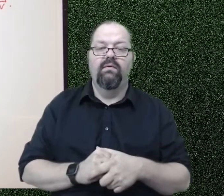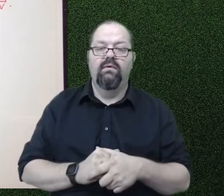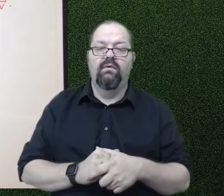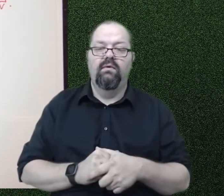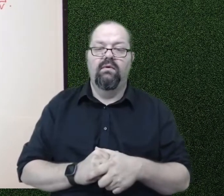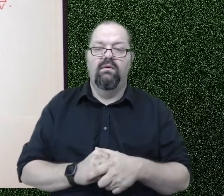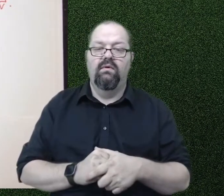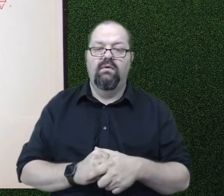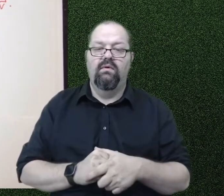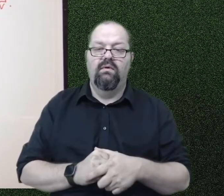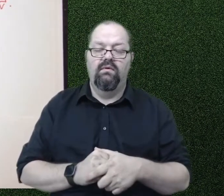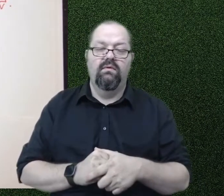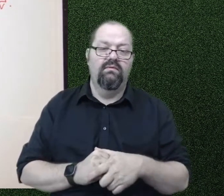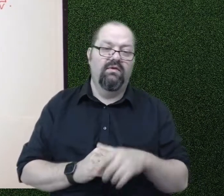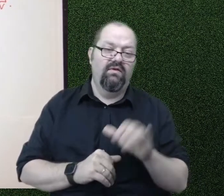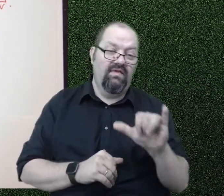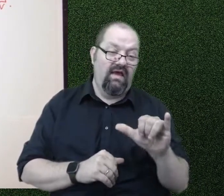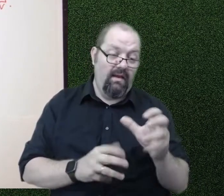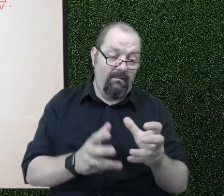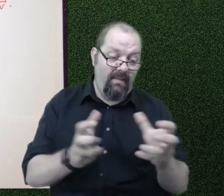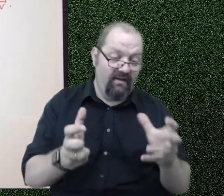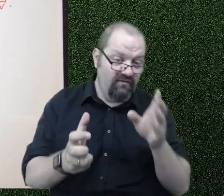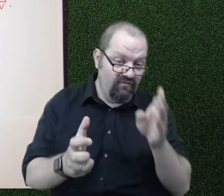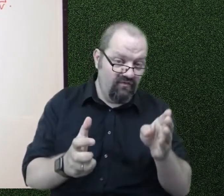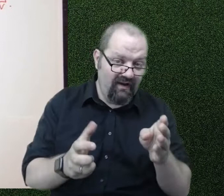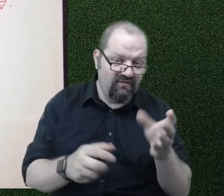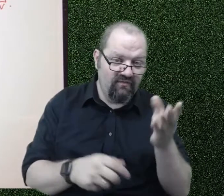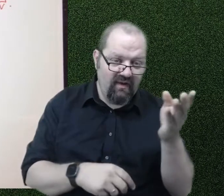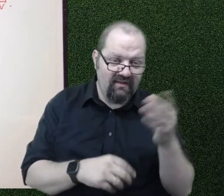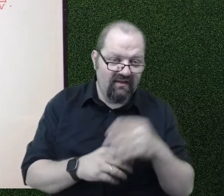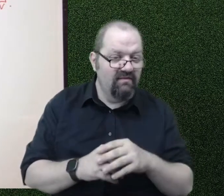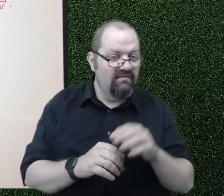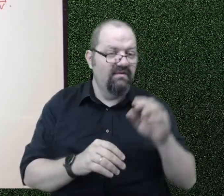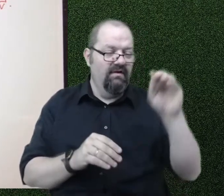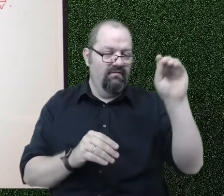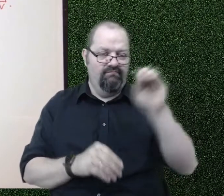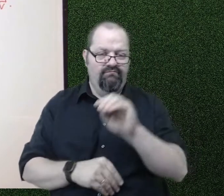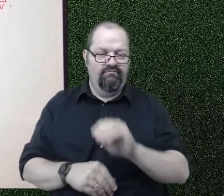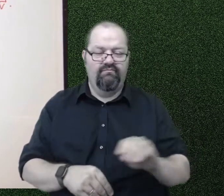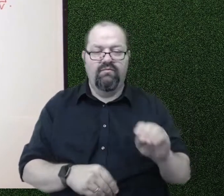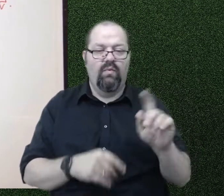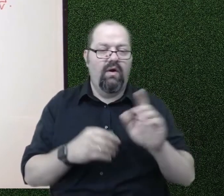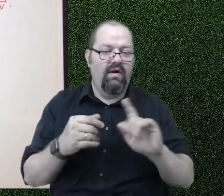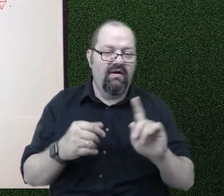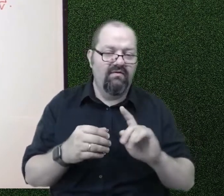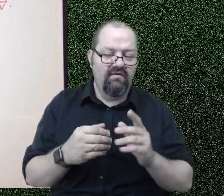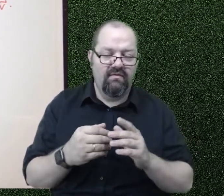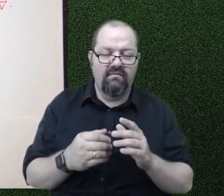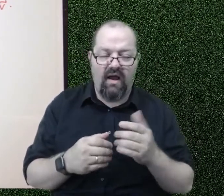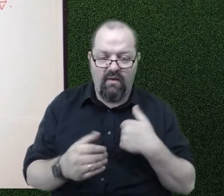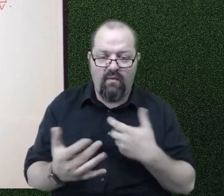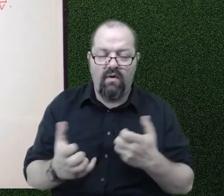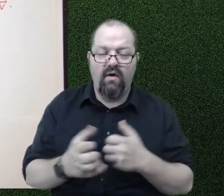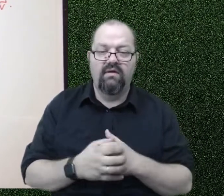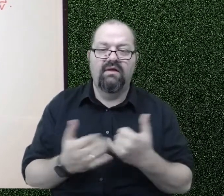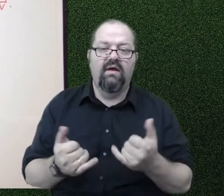Now v has that magnitude and direction. I can start it at any location that I want. So I'm going to start it down here.